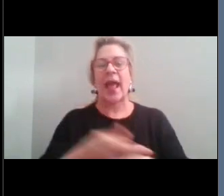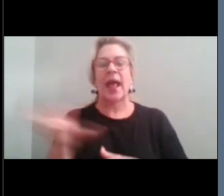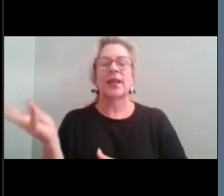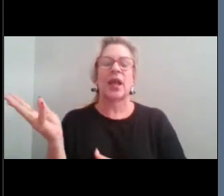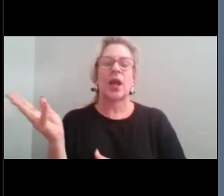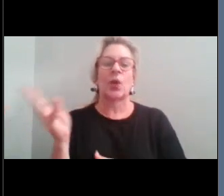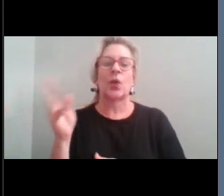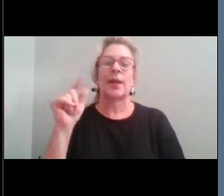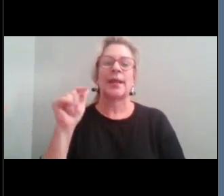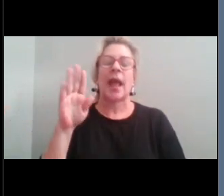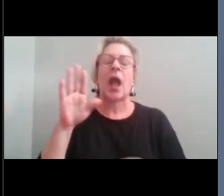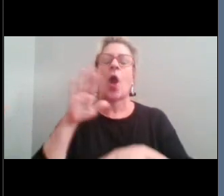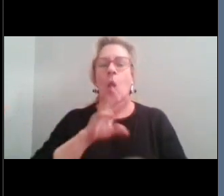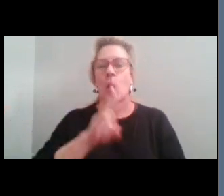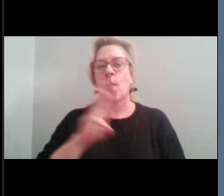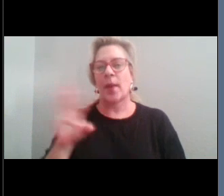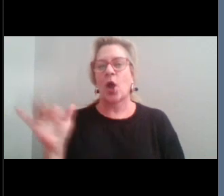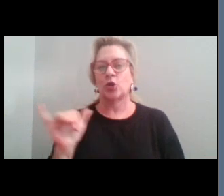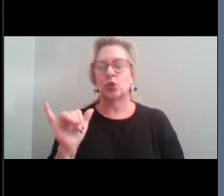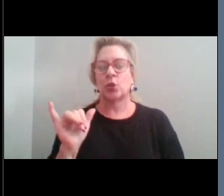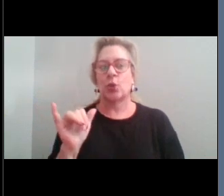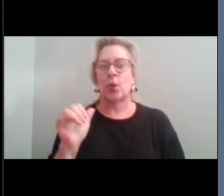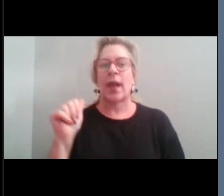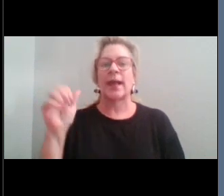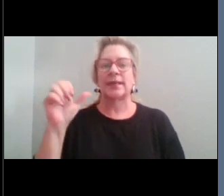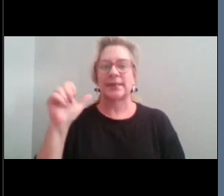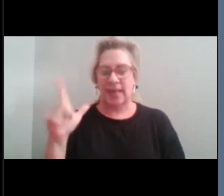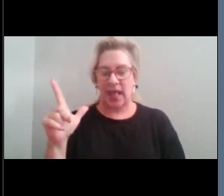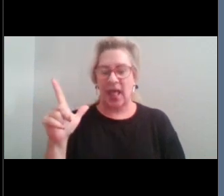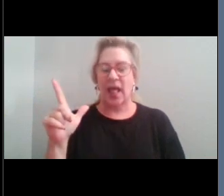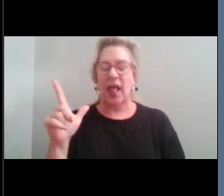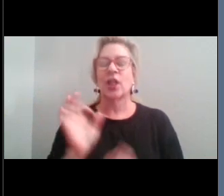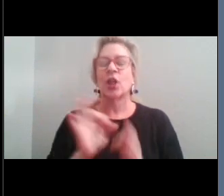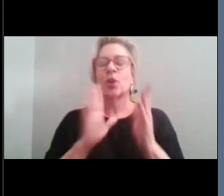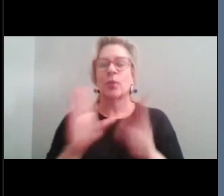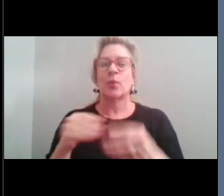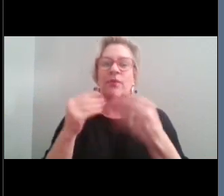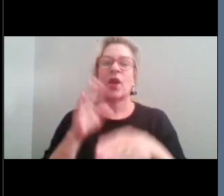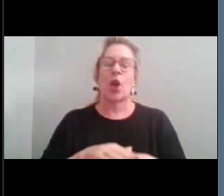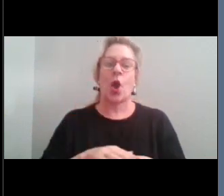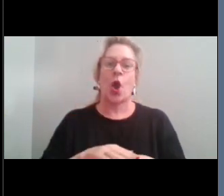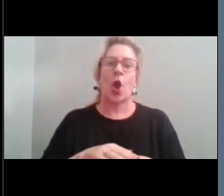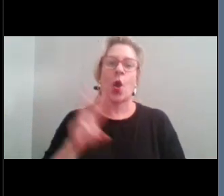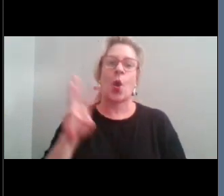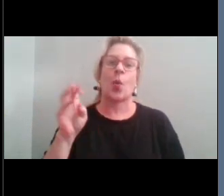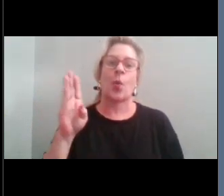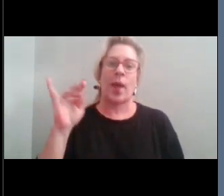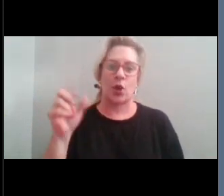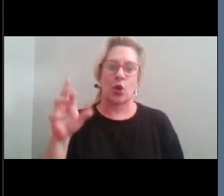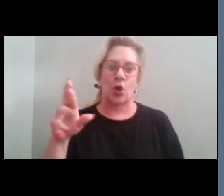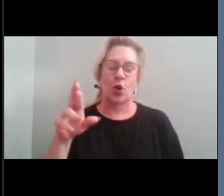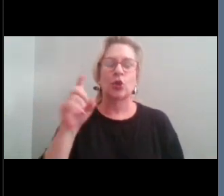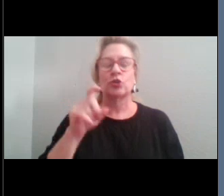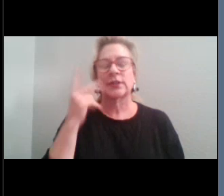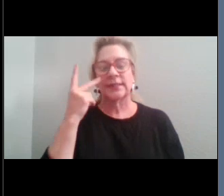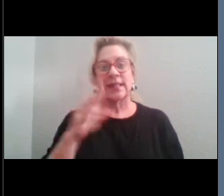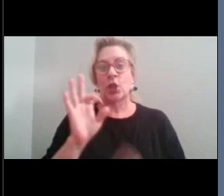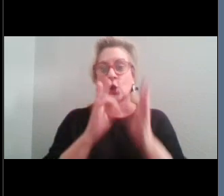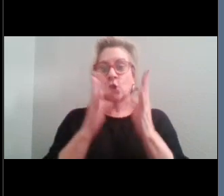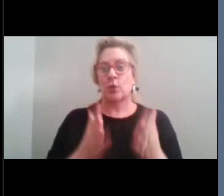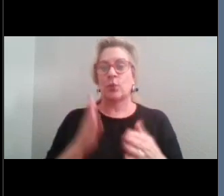our website. American Sign Language translation is being provided on the webinar for this meeting. You should see the translators on your